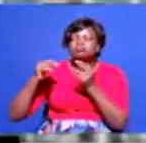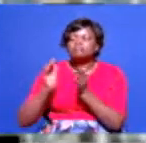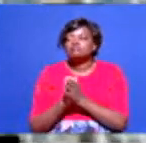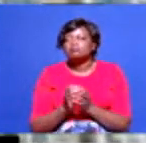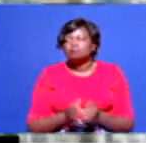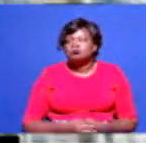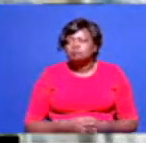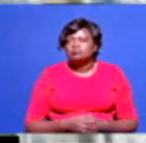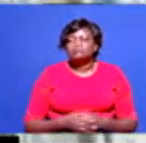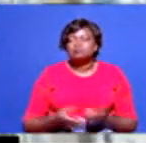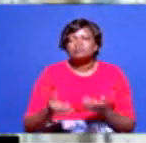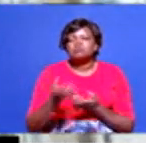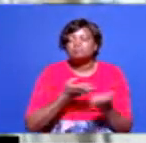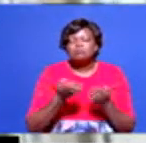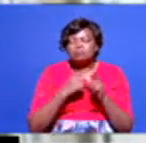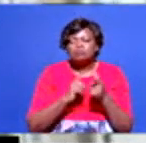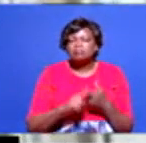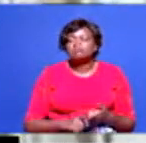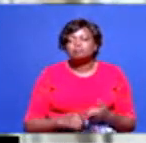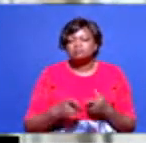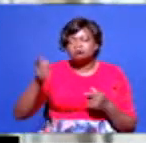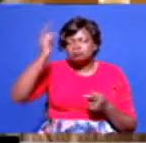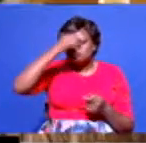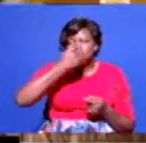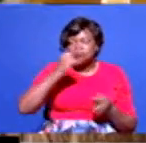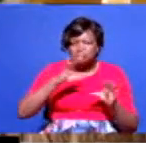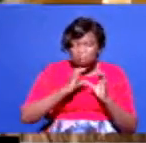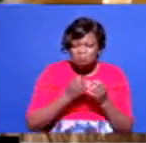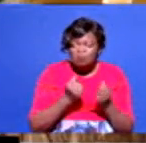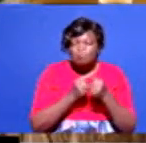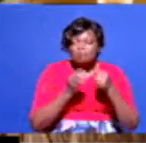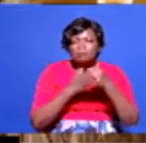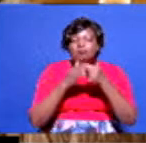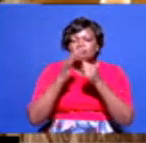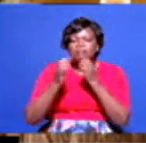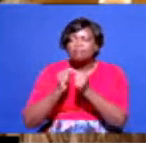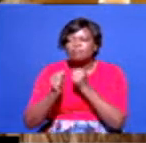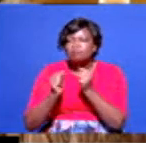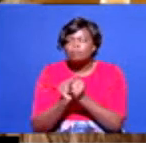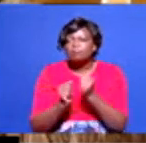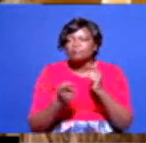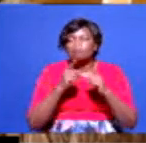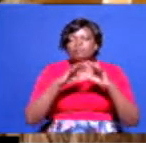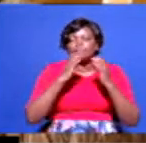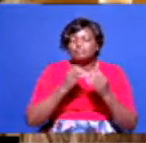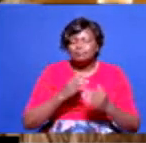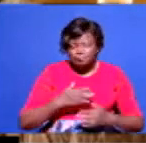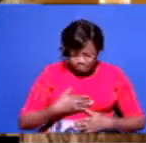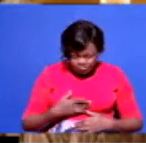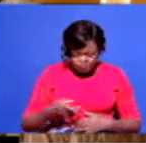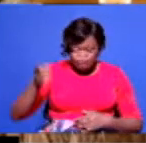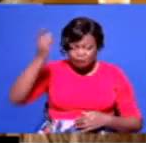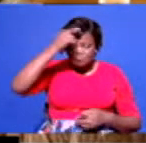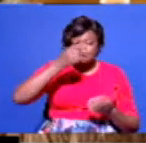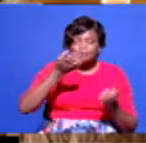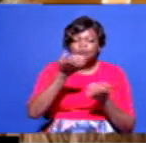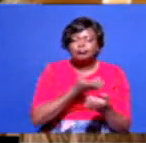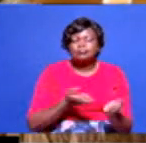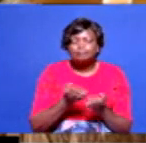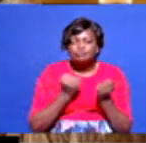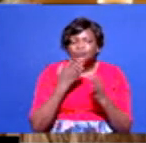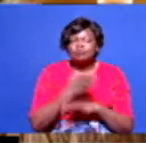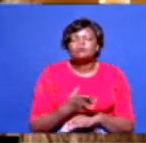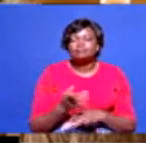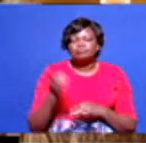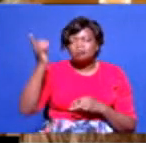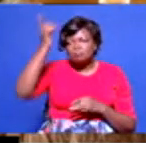saw him graduate best in his class in 1955 with a first-class honors degree in economics. After his